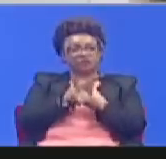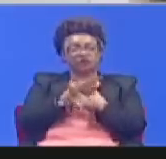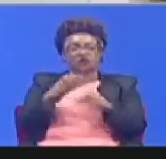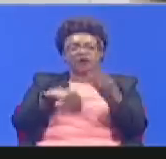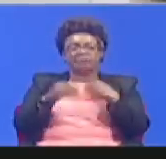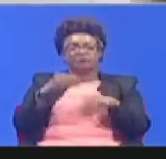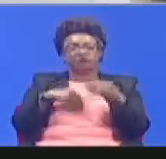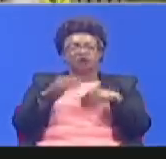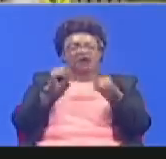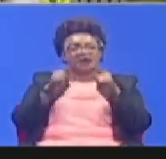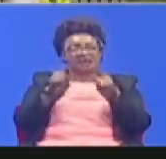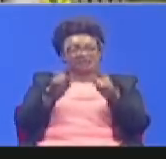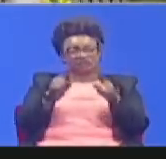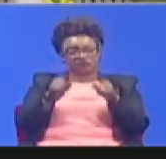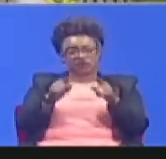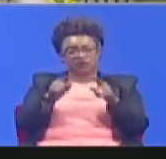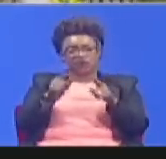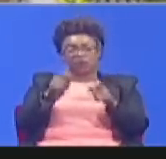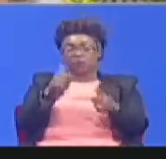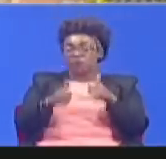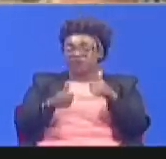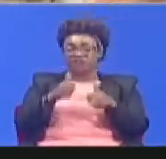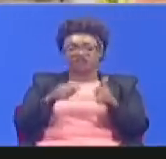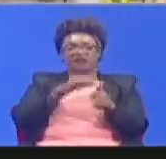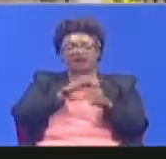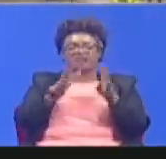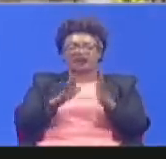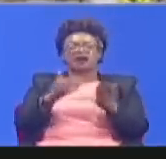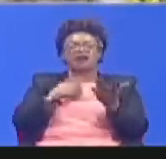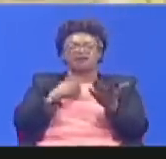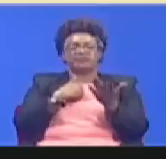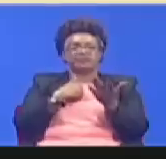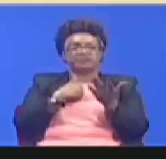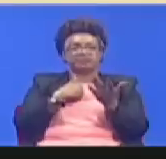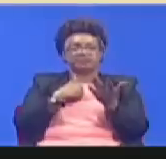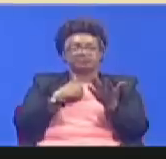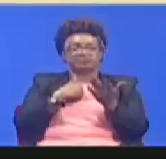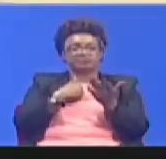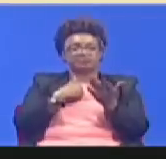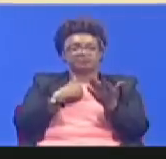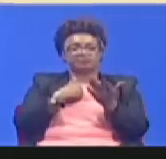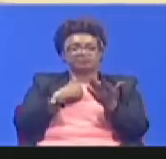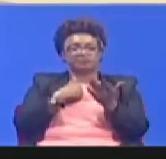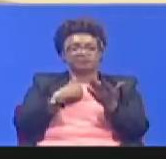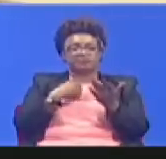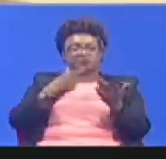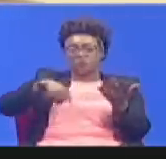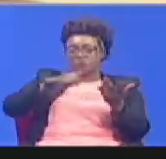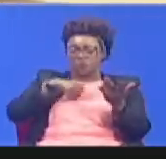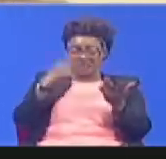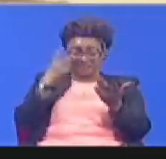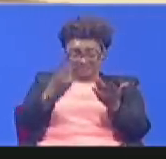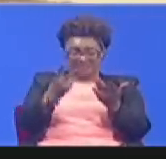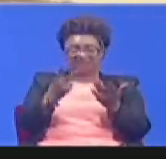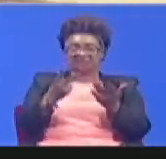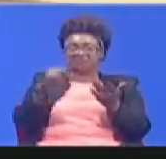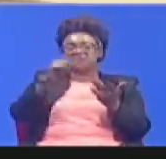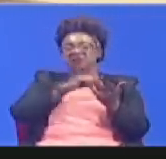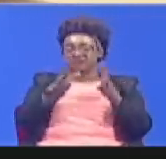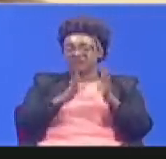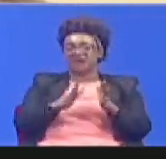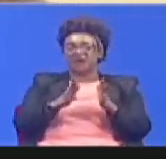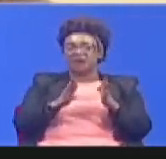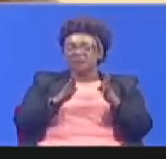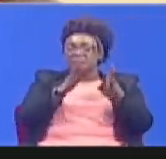corruption allegations for which the governor is facing charges. We are seeing two faces of the governor, the personal governor and